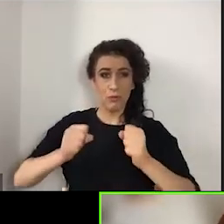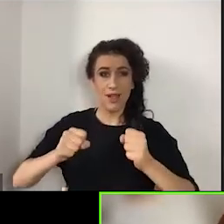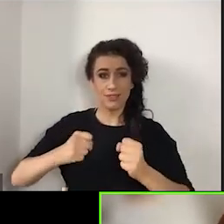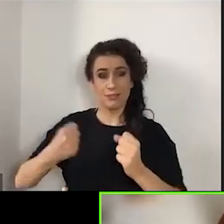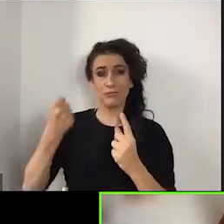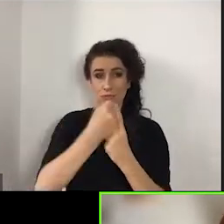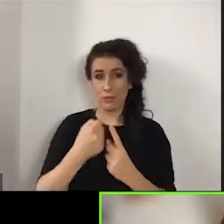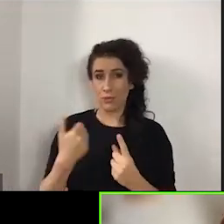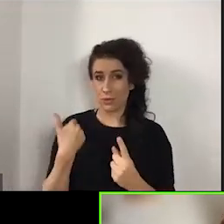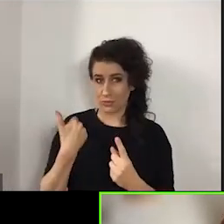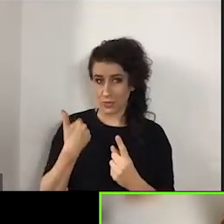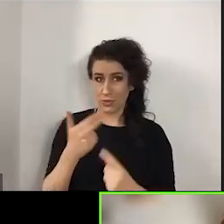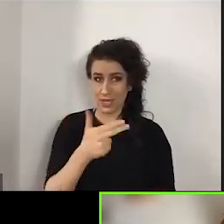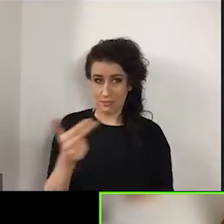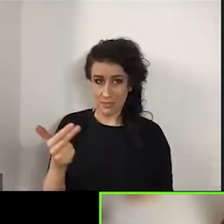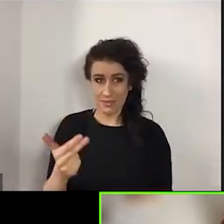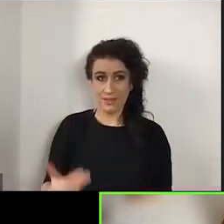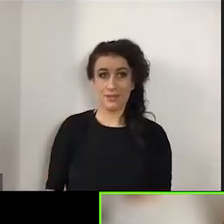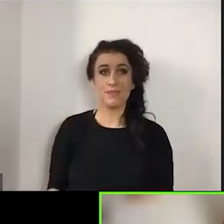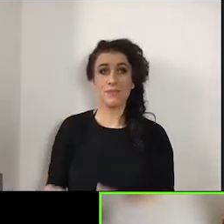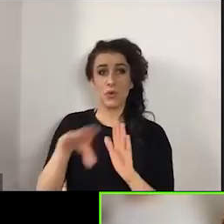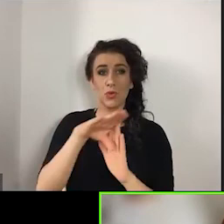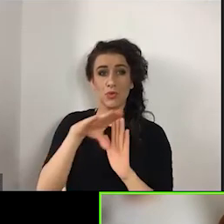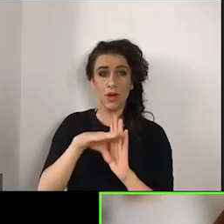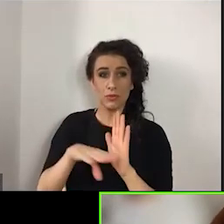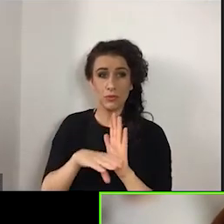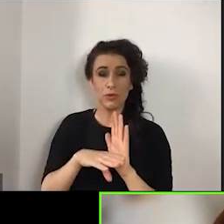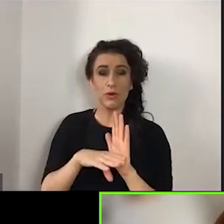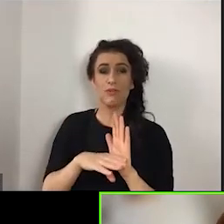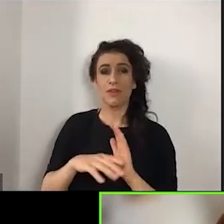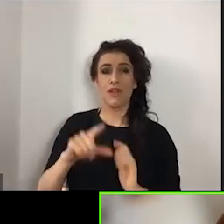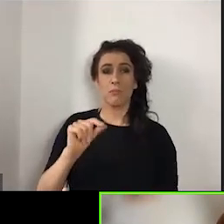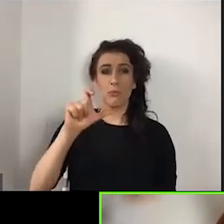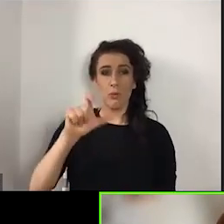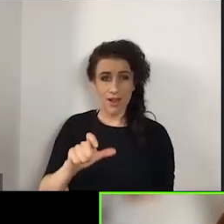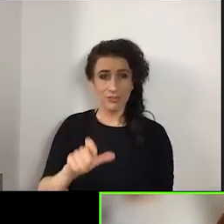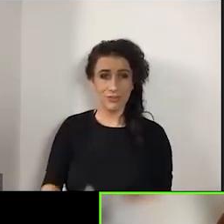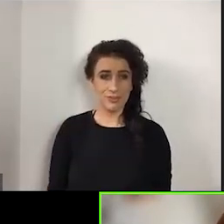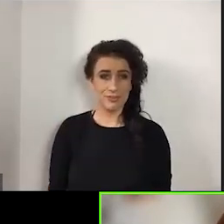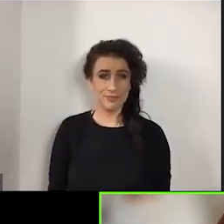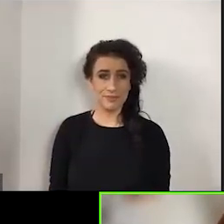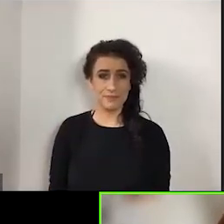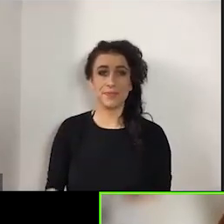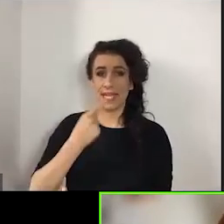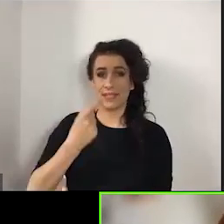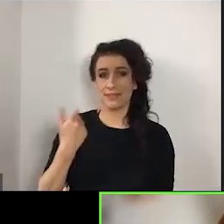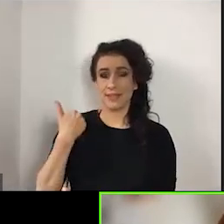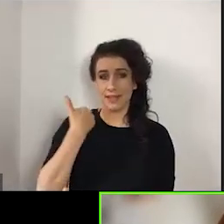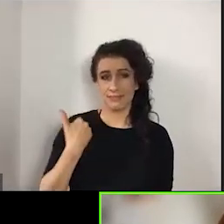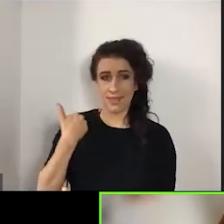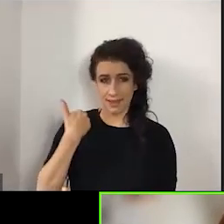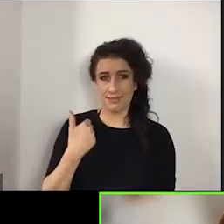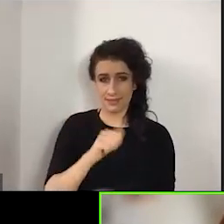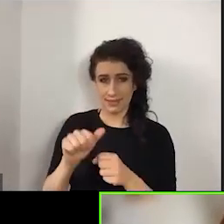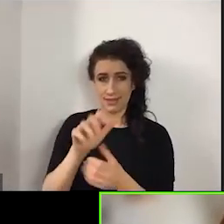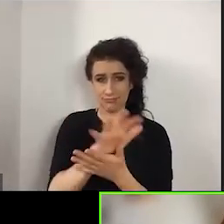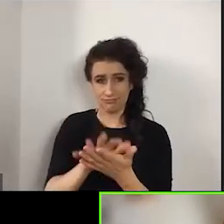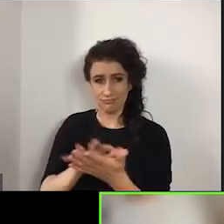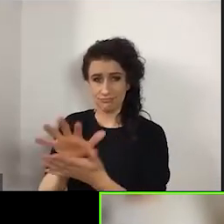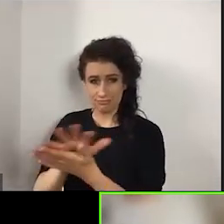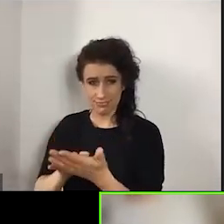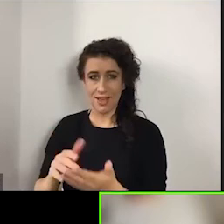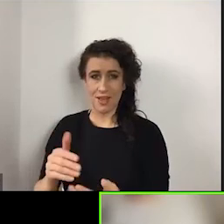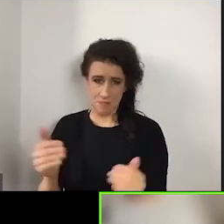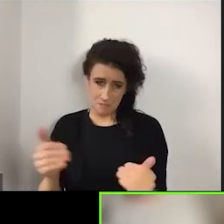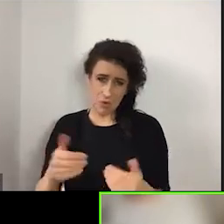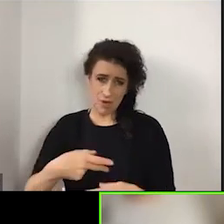I can also give you the link afterwards. I can give you the link. But you'll find a lot of tools. It's a